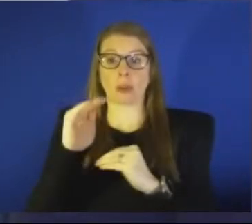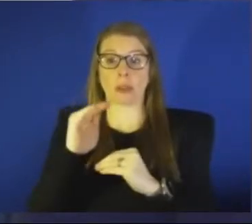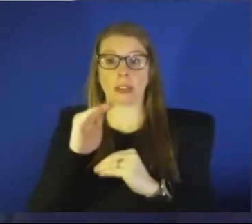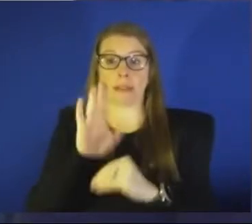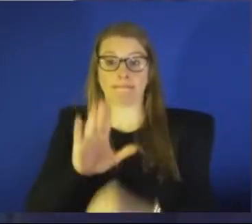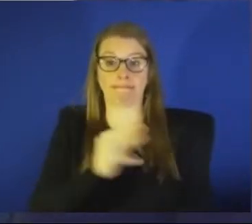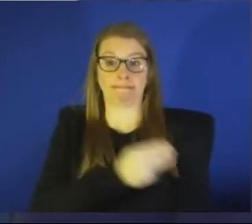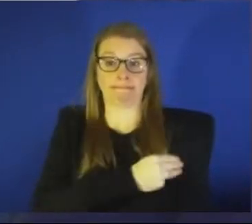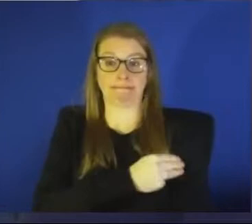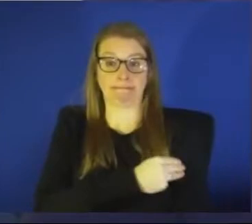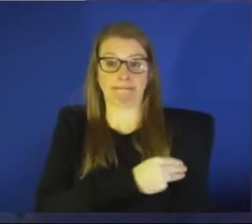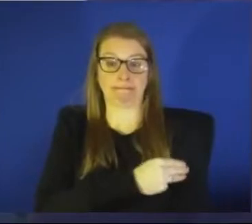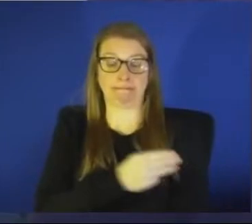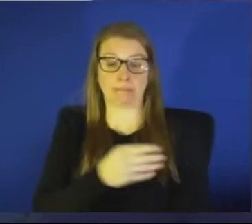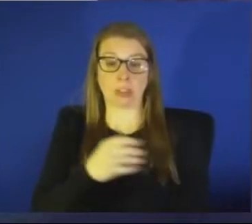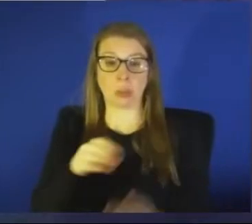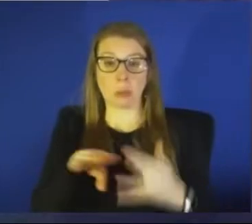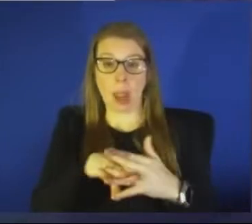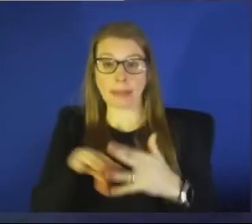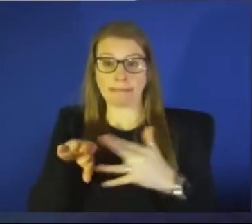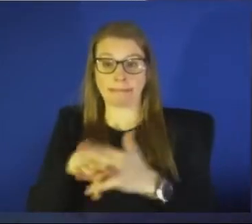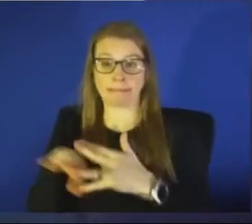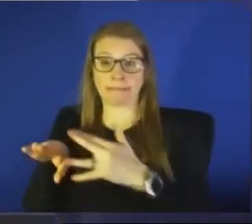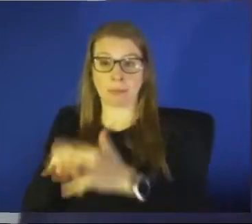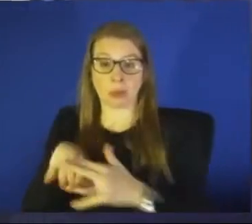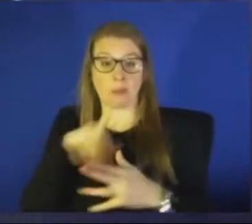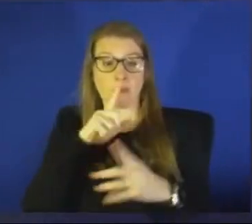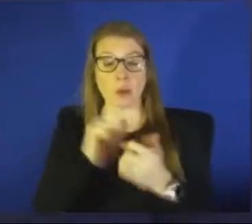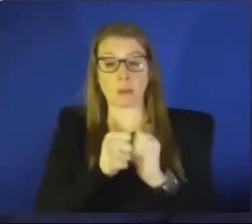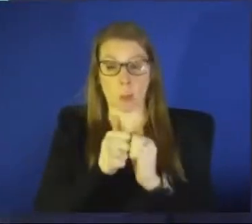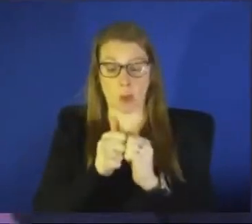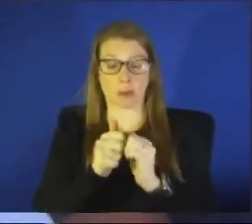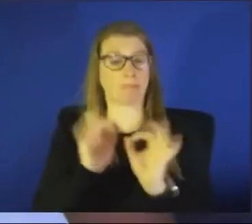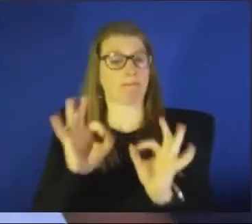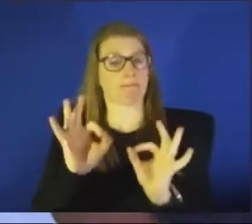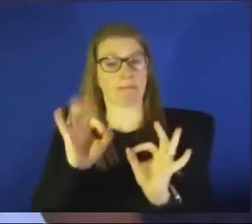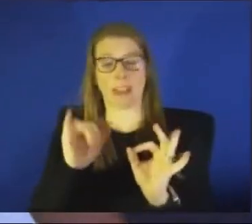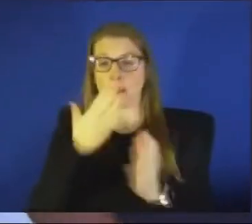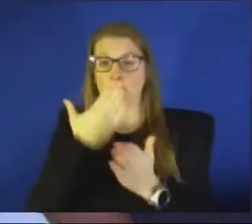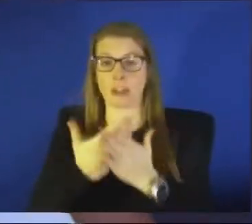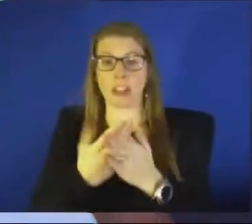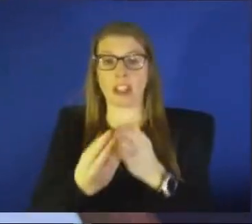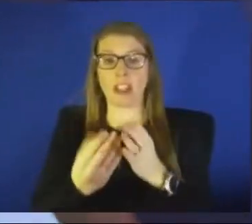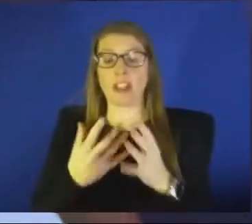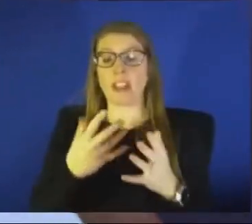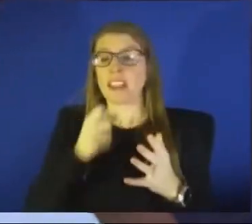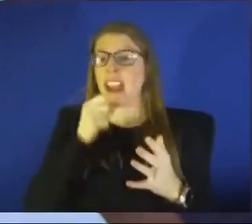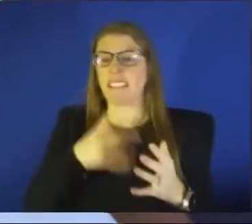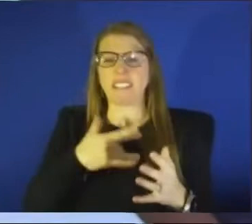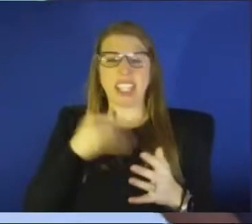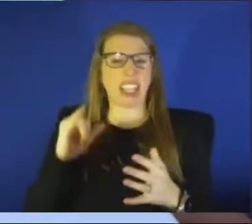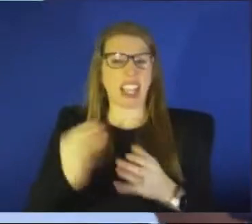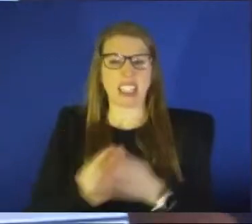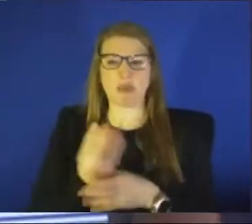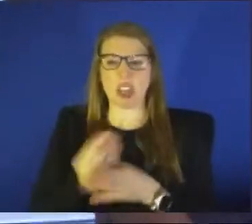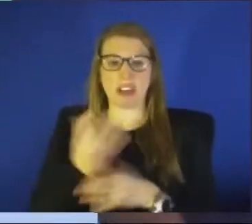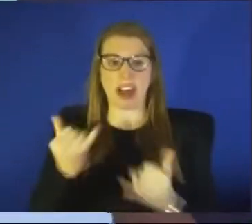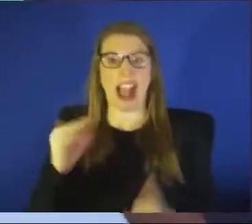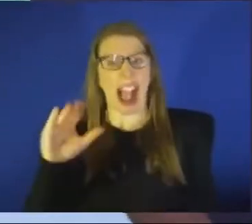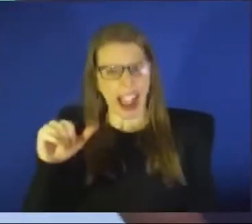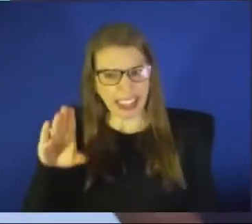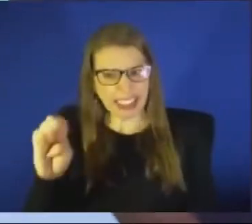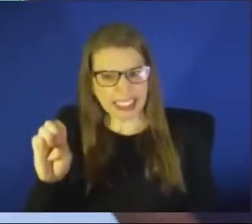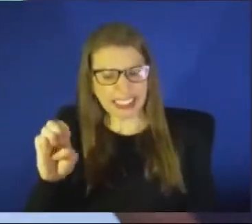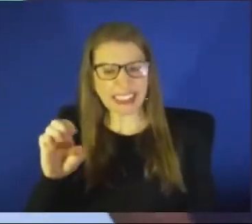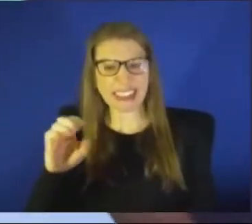taking breaks here and there is actually a good thing in that situation. So it doesn't feel like spring outside right now, as we know. I had ice on my car this morning. Right, no,